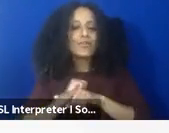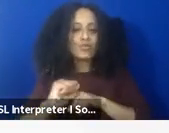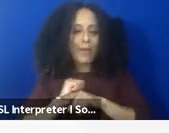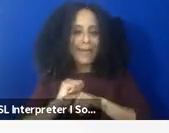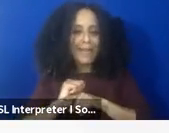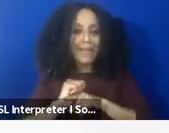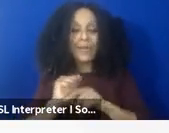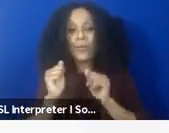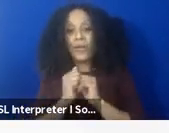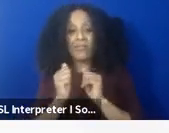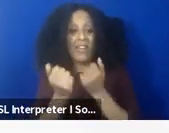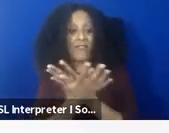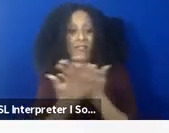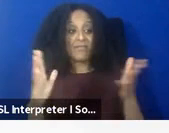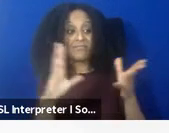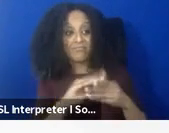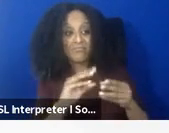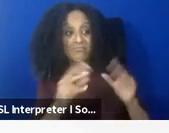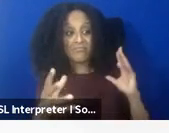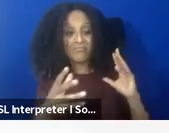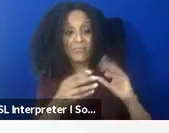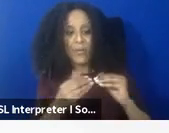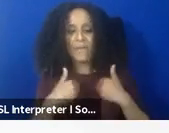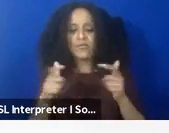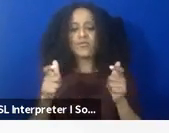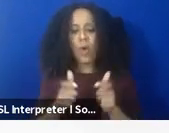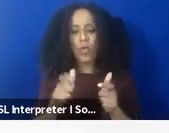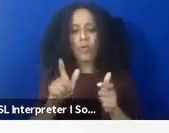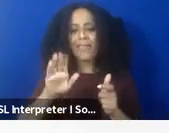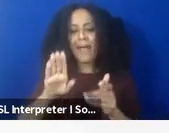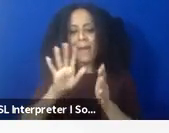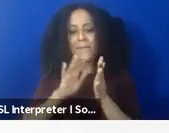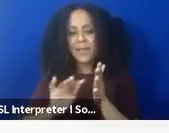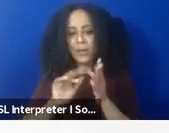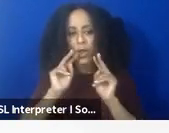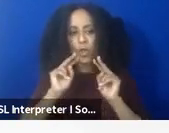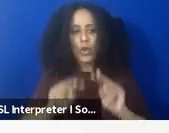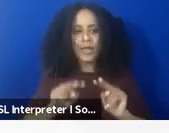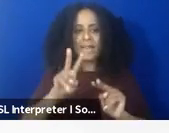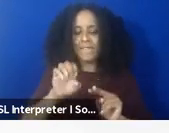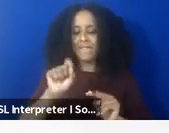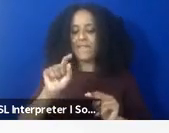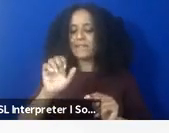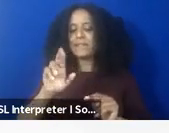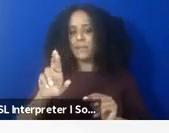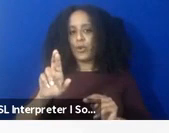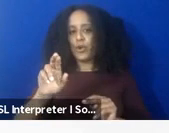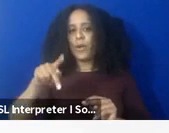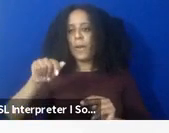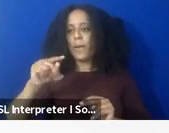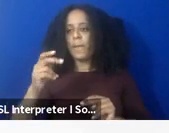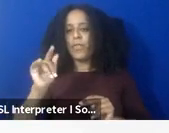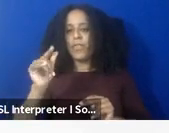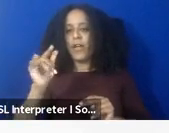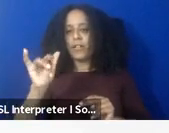that being said, that we do have some smaller clinical lab studies that have attempted to look at vestibular dysfunction in patients with diabetes to better define